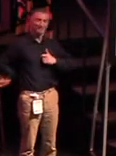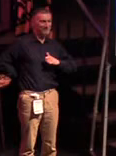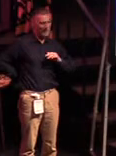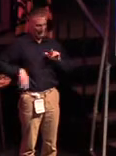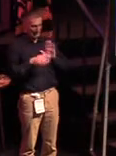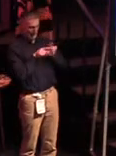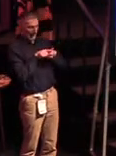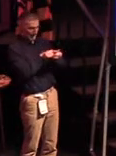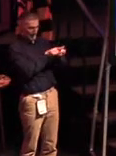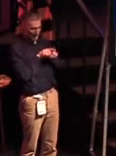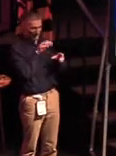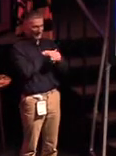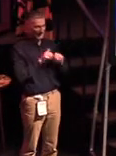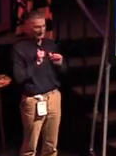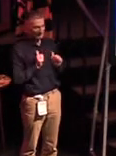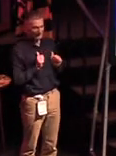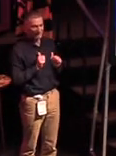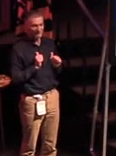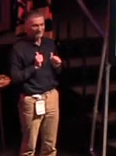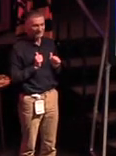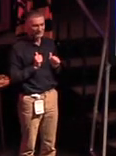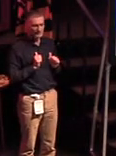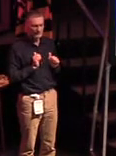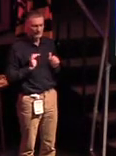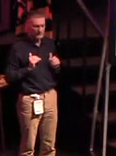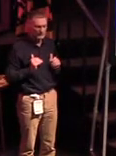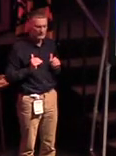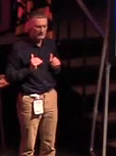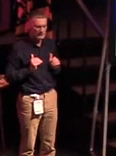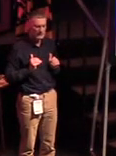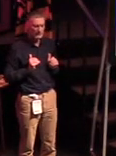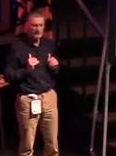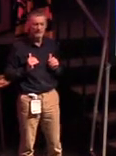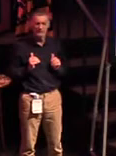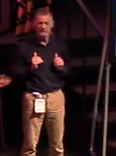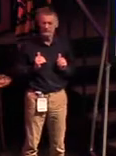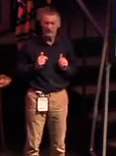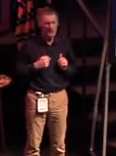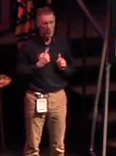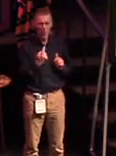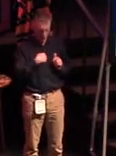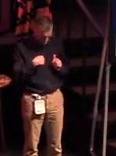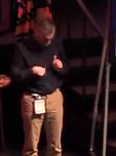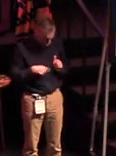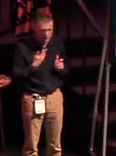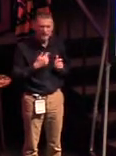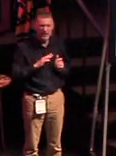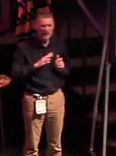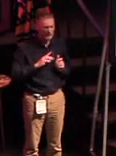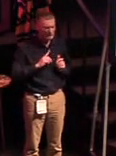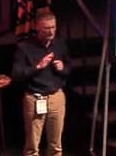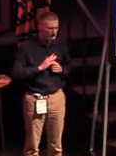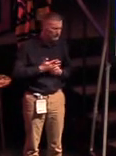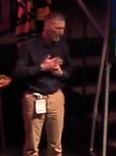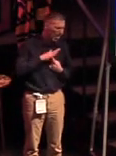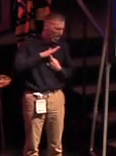other people in order to fit in. But by doing that, I wasn't only denying myself, but I was denying them, and I was denying